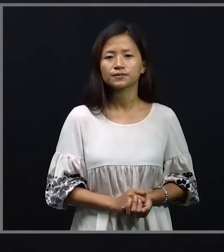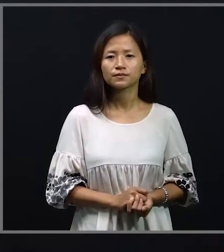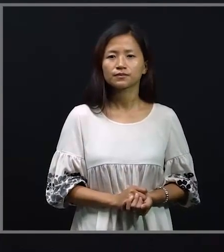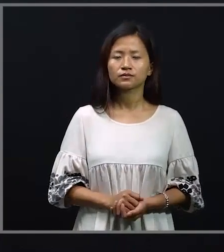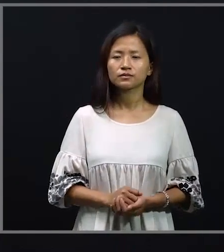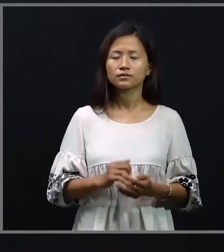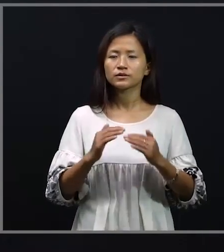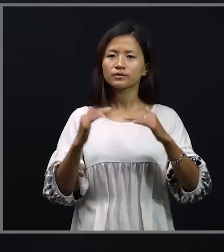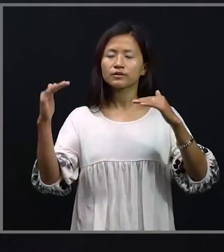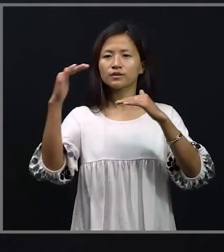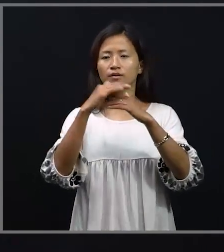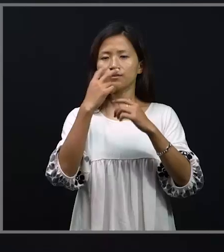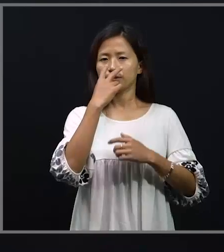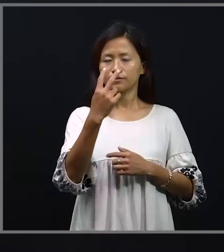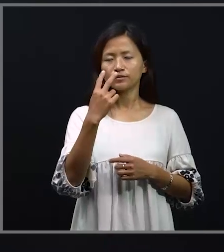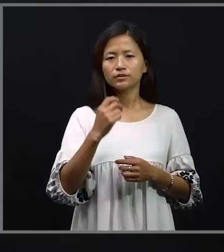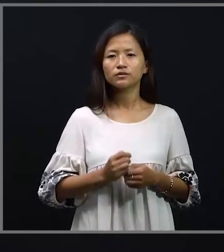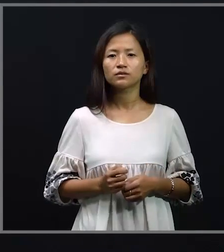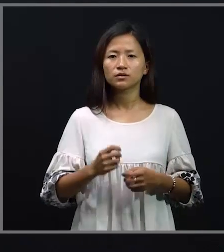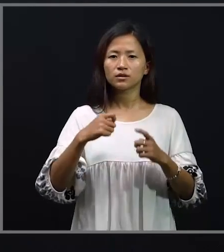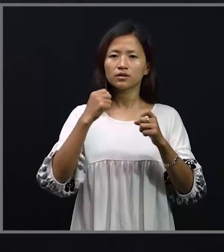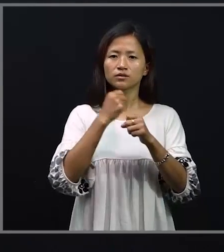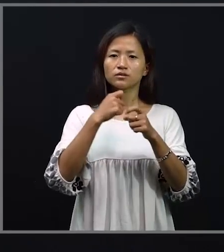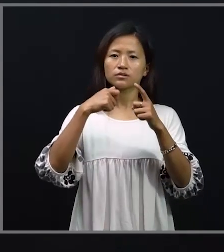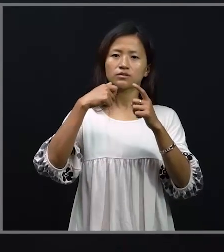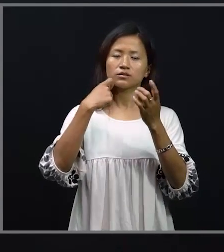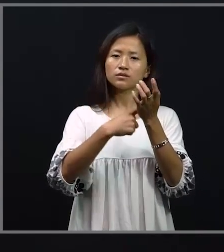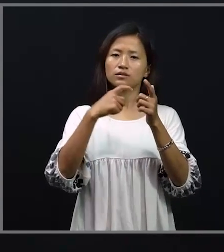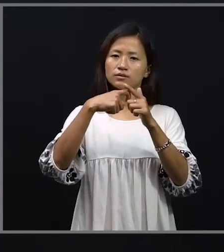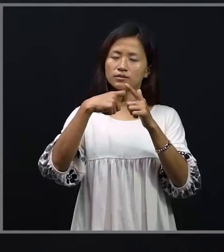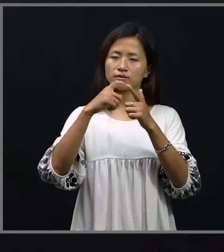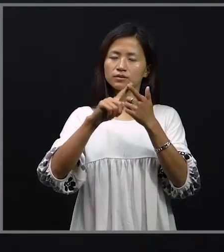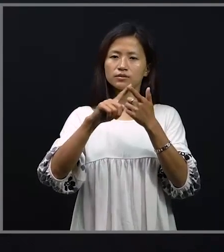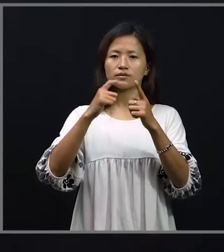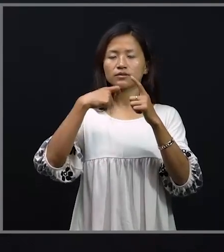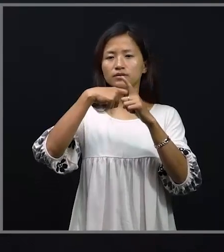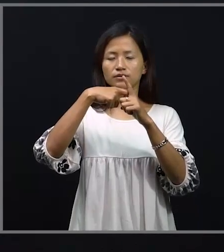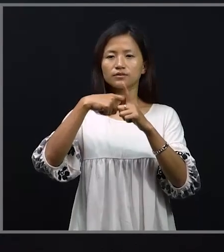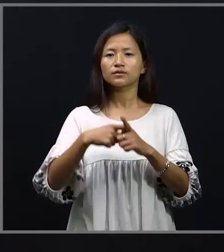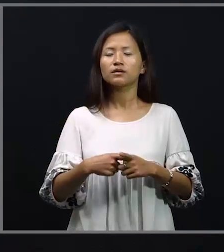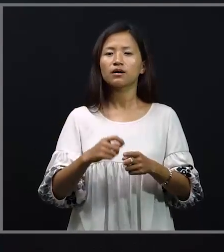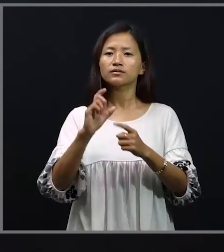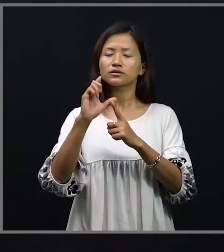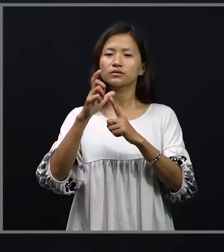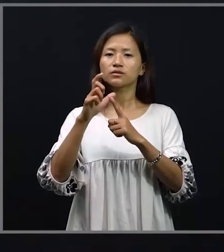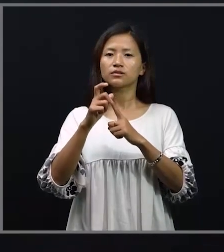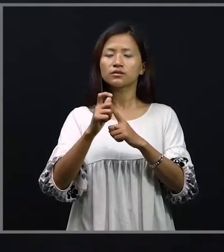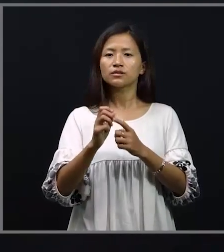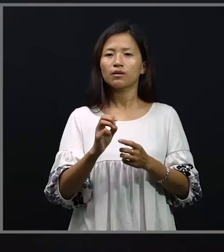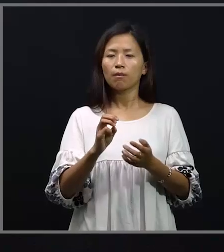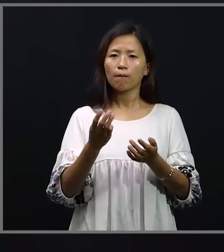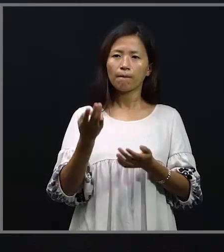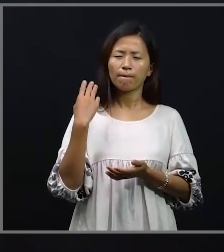So from the above view, that is from the Greek, that is from the Indian, as well as the traditional, the modern